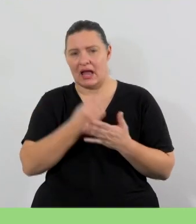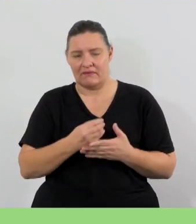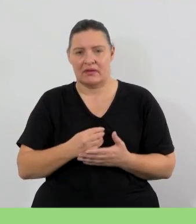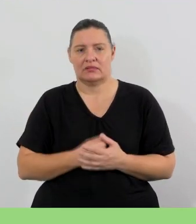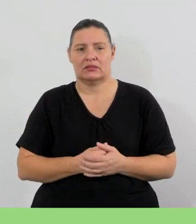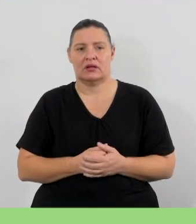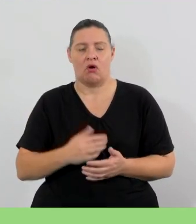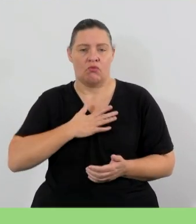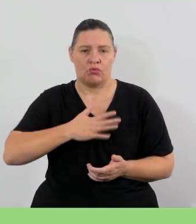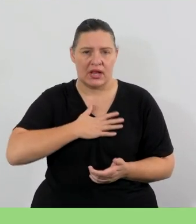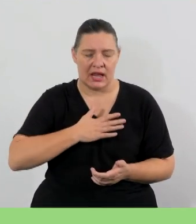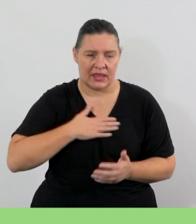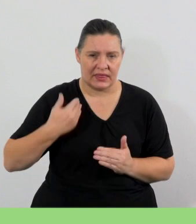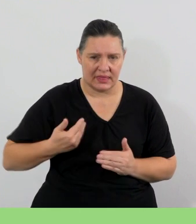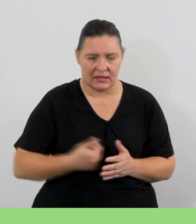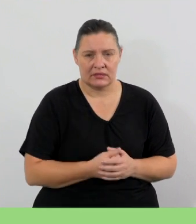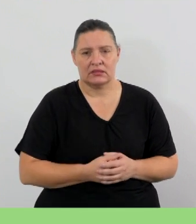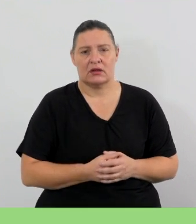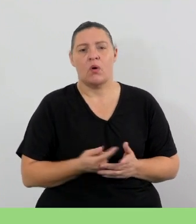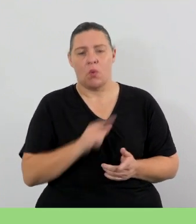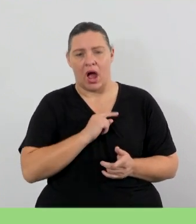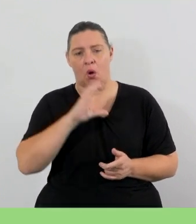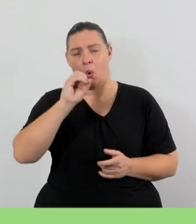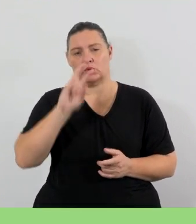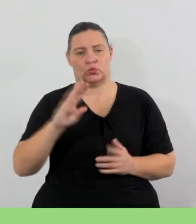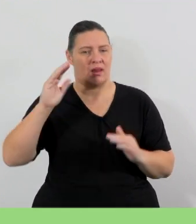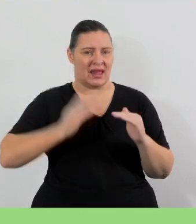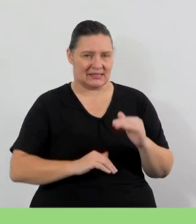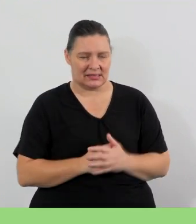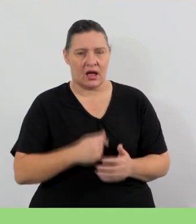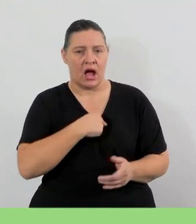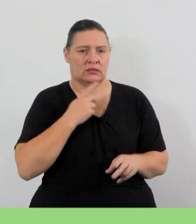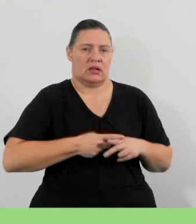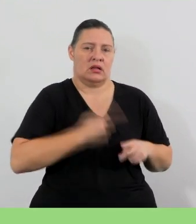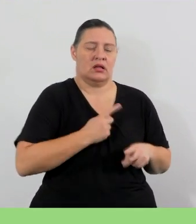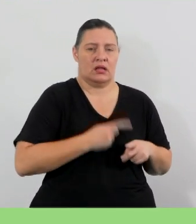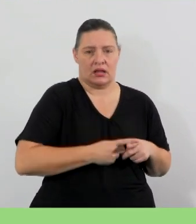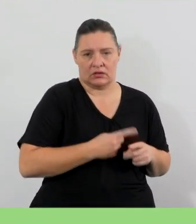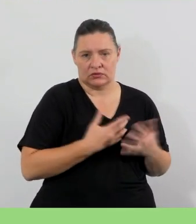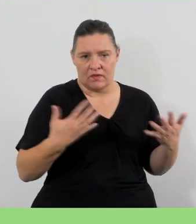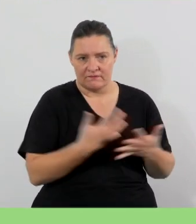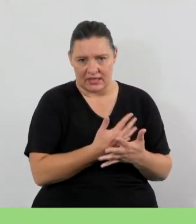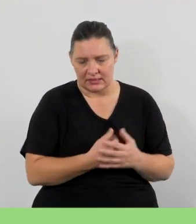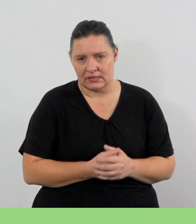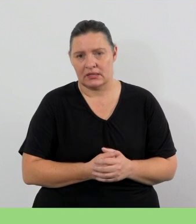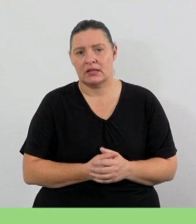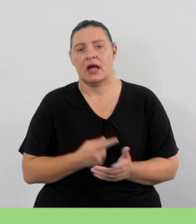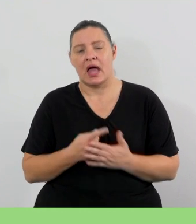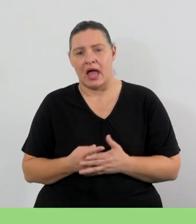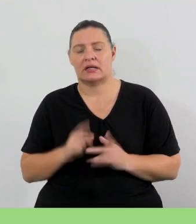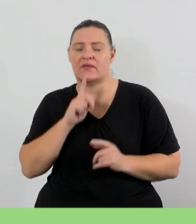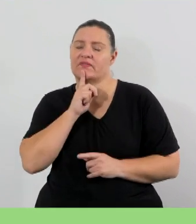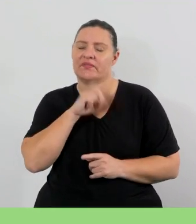as rapid breathing. Obviously, there's less oxygen, rapid heart rate, so your heart is going to beat faster,